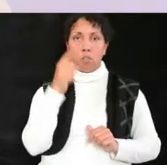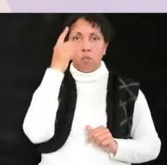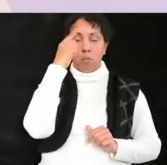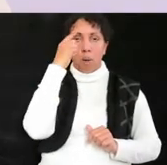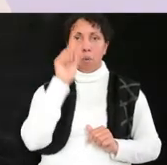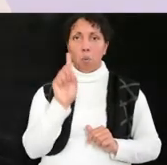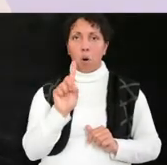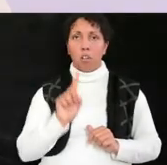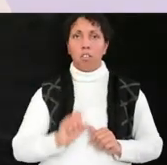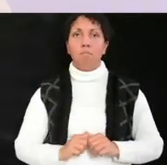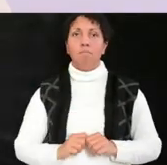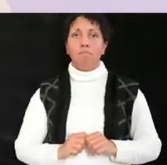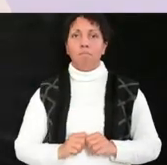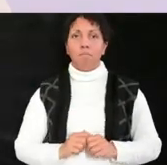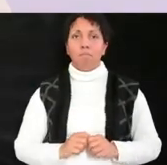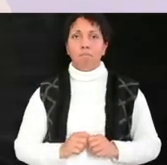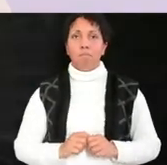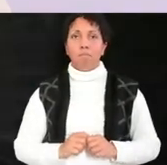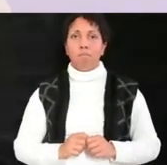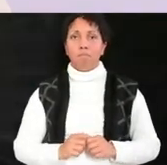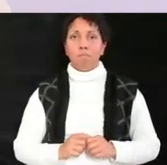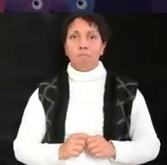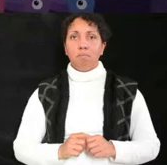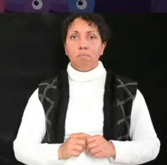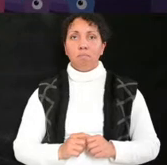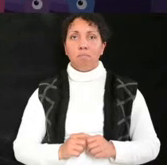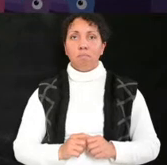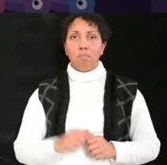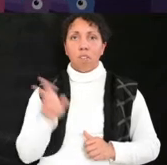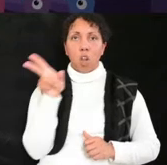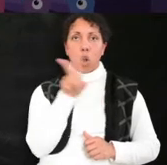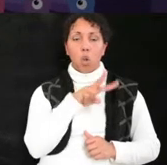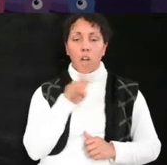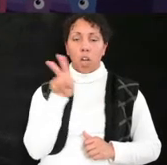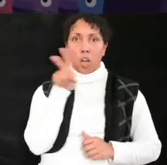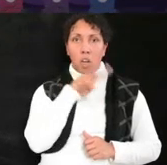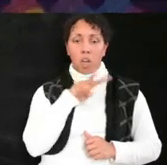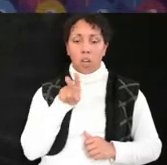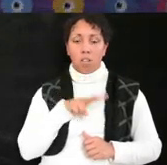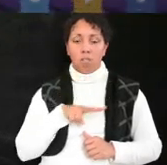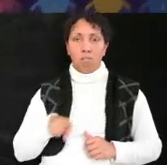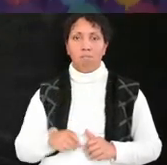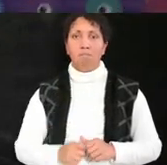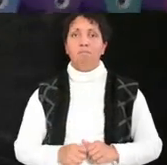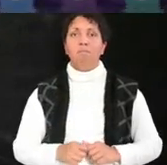Now it's time to ask the audience what they've learned in our quiz round. Let's find a contestant.